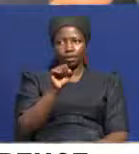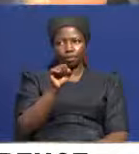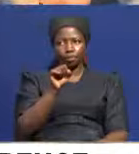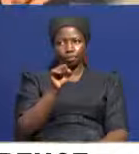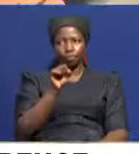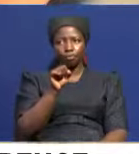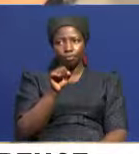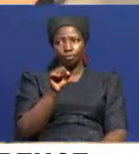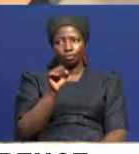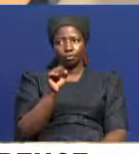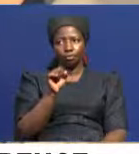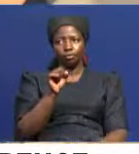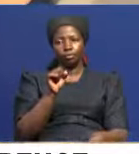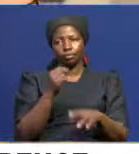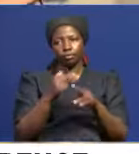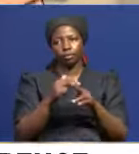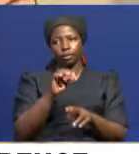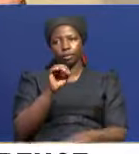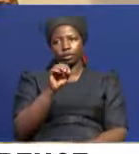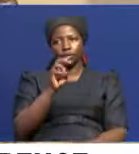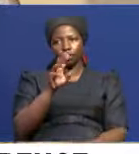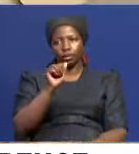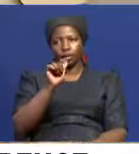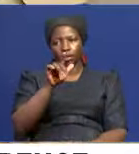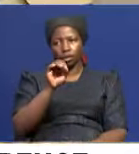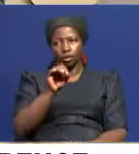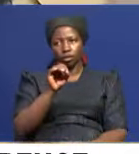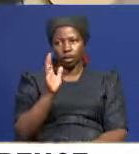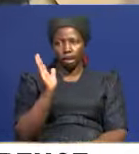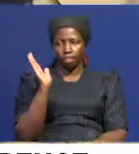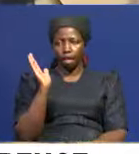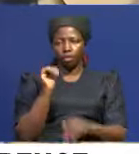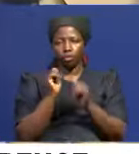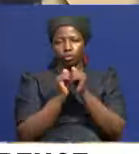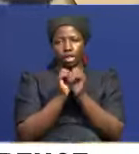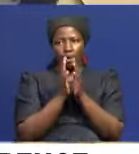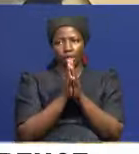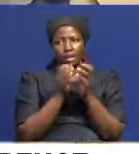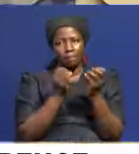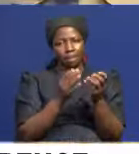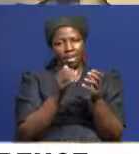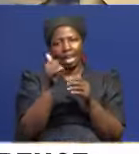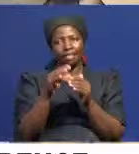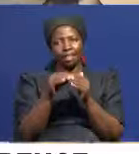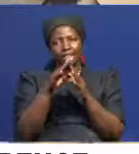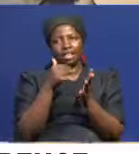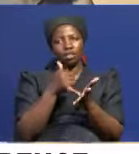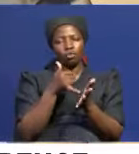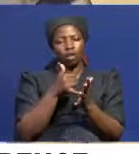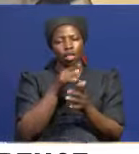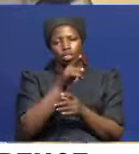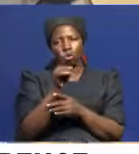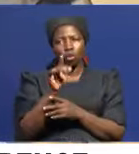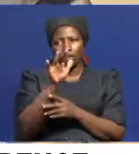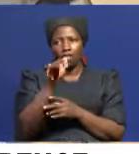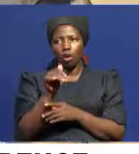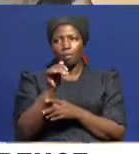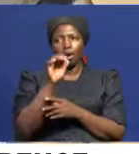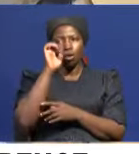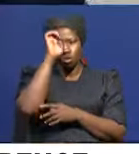Secretary, that is Eliud Owalo, right now. They are accompanied by a number of leaders, including those from